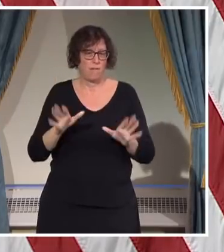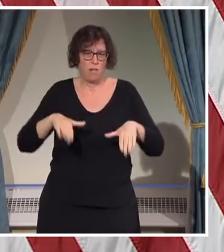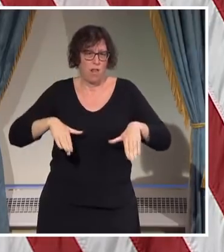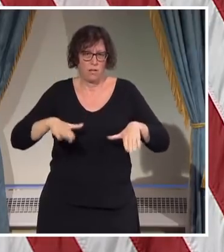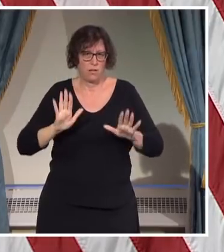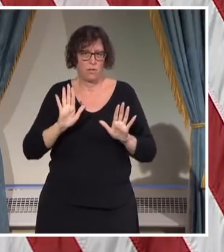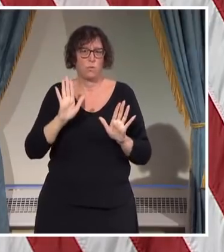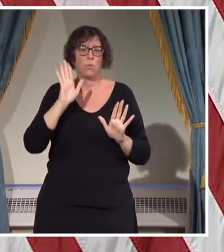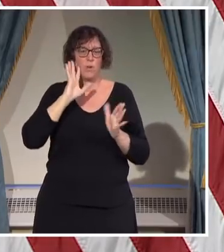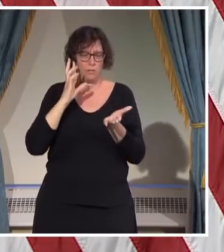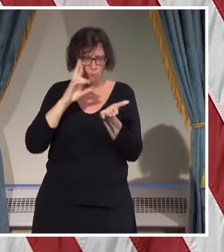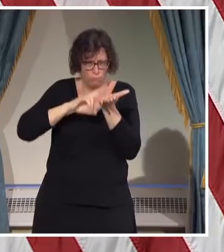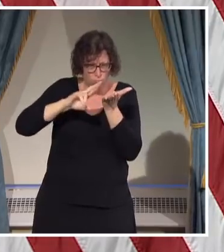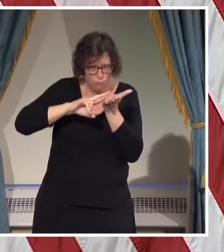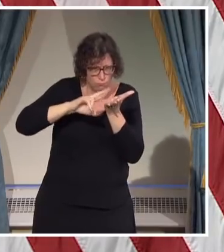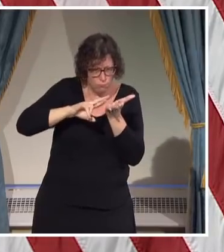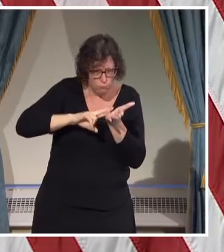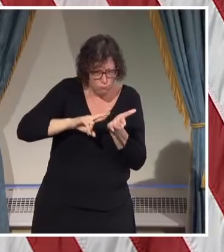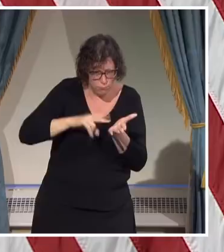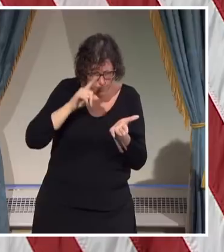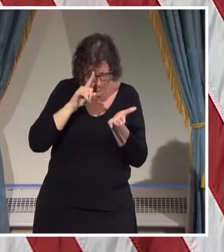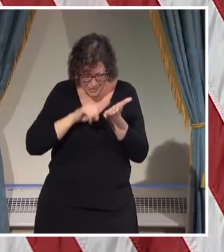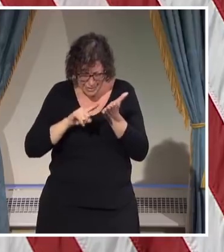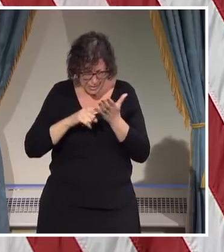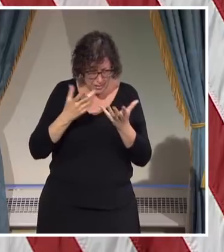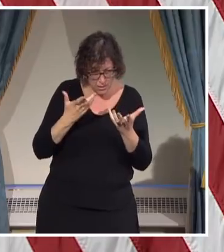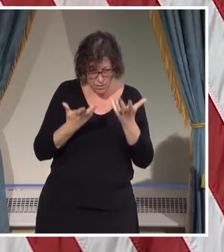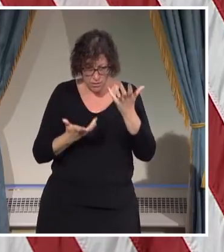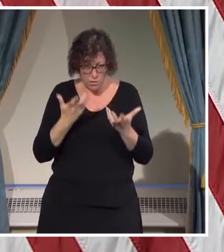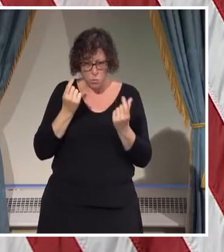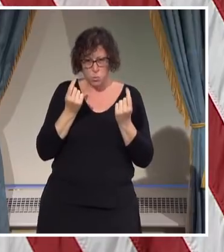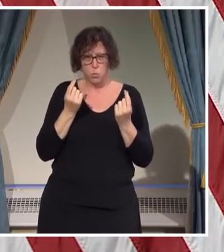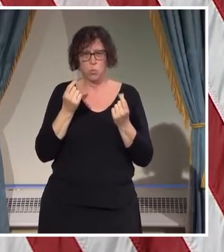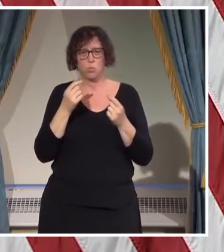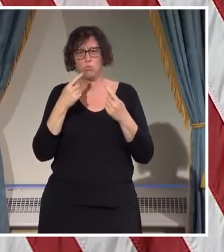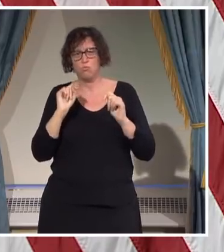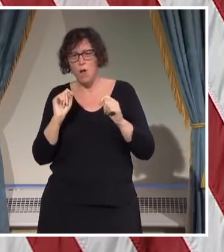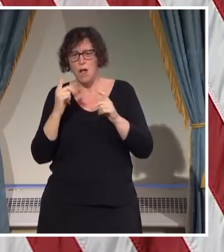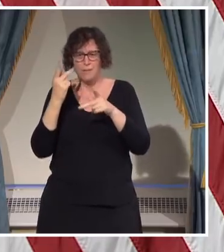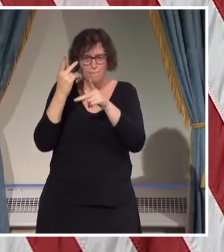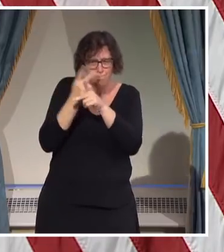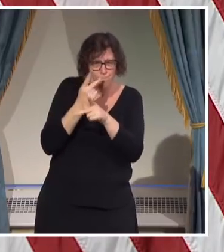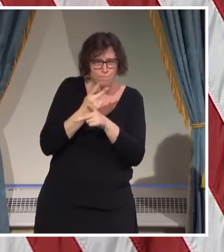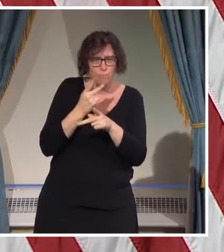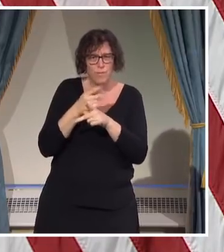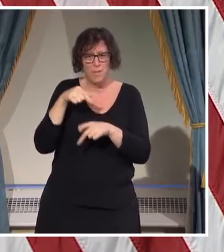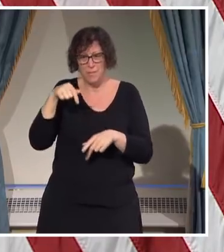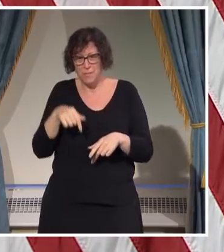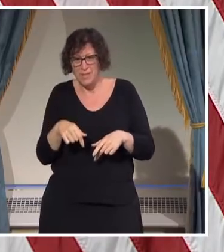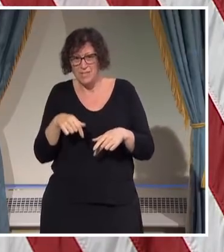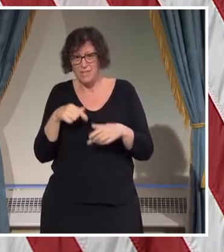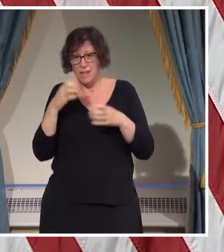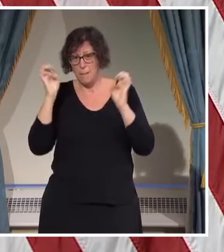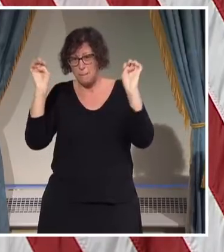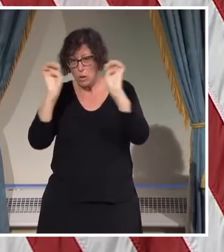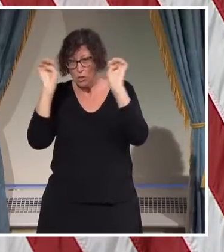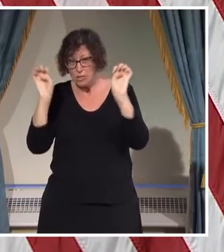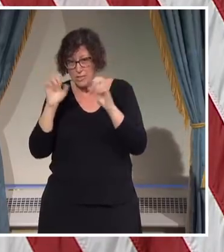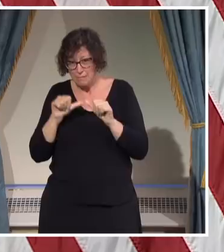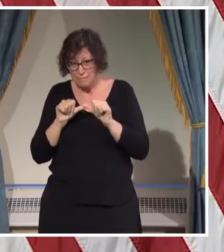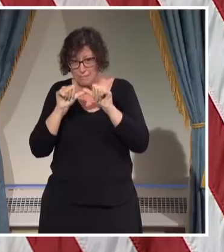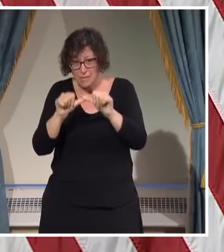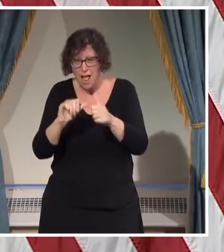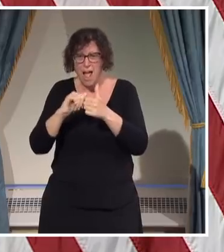help. But we need to understand if it's enough for people to actually make ends meet and be able to afford